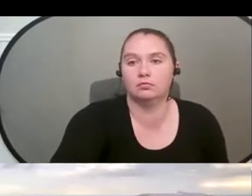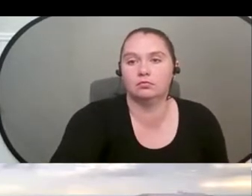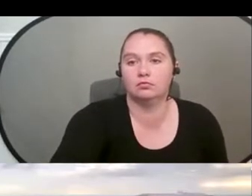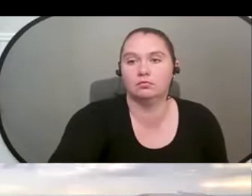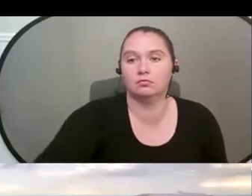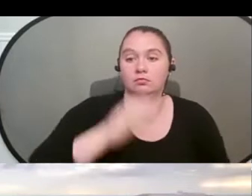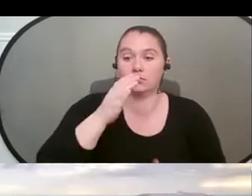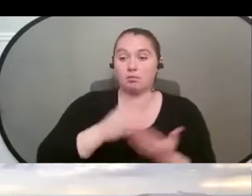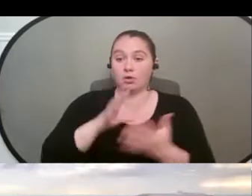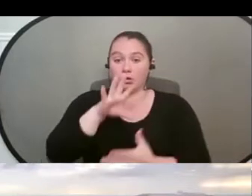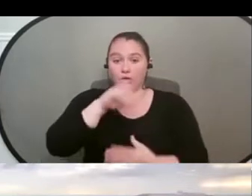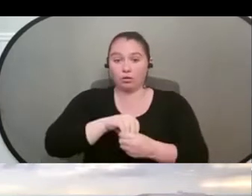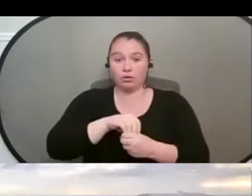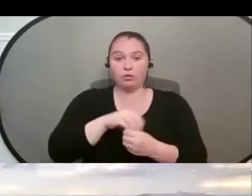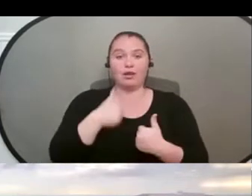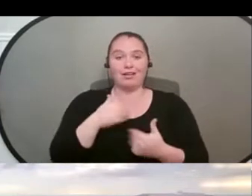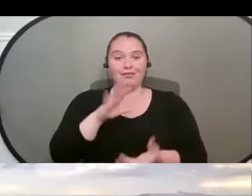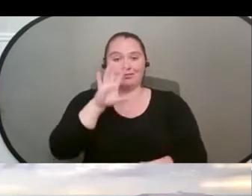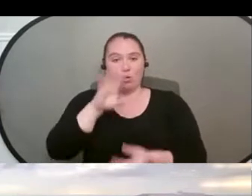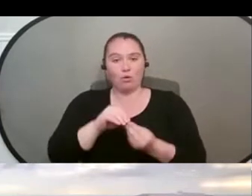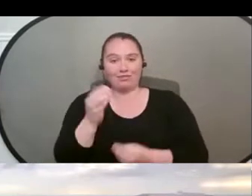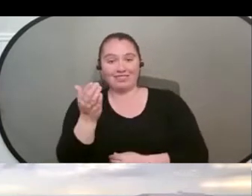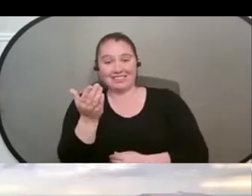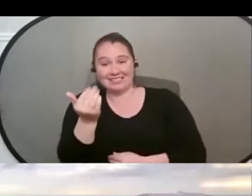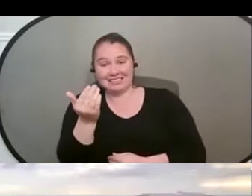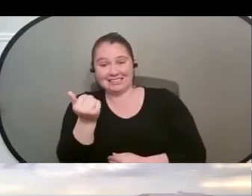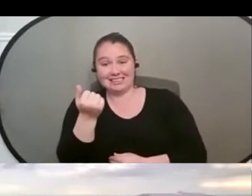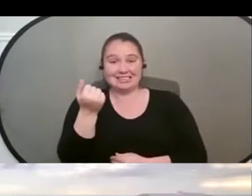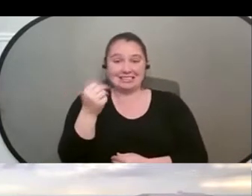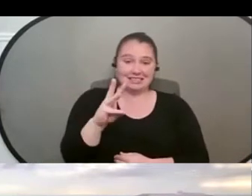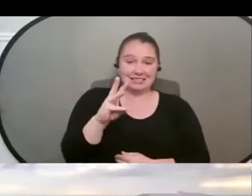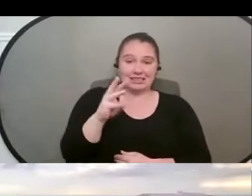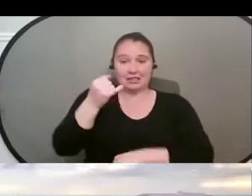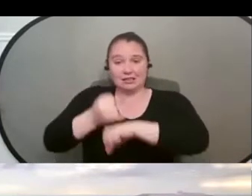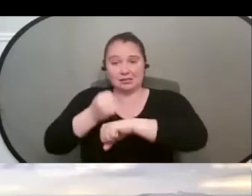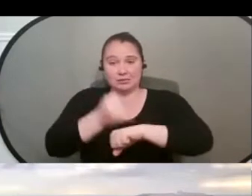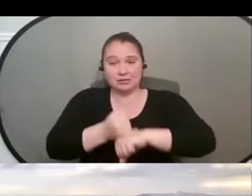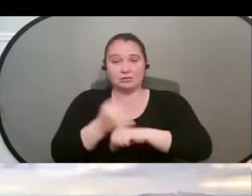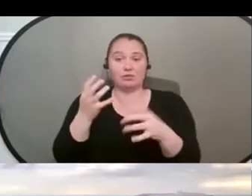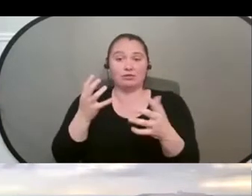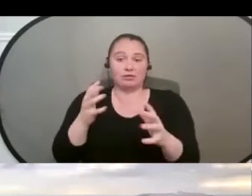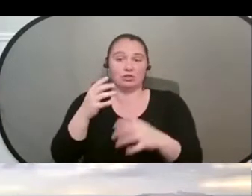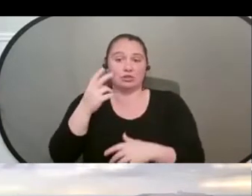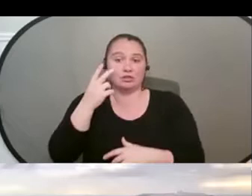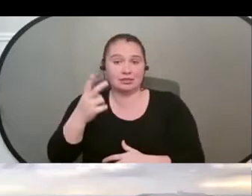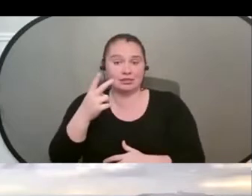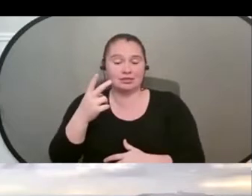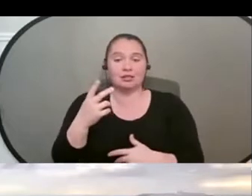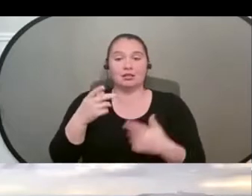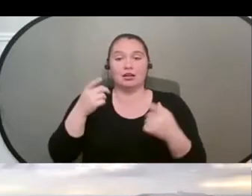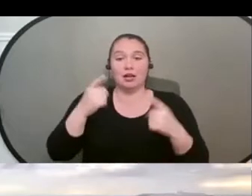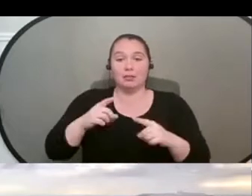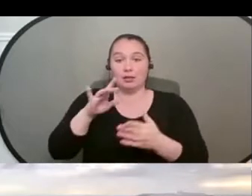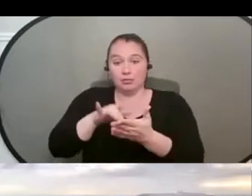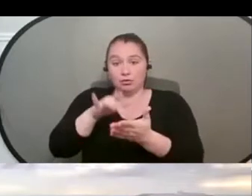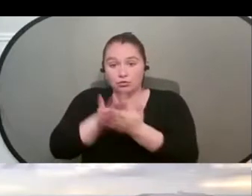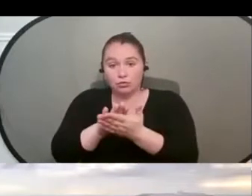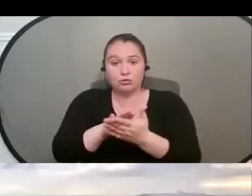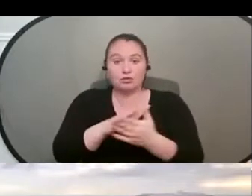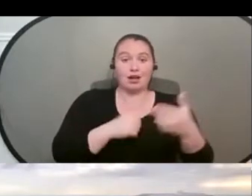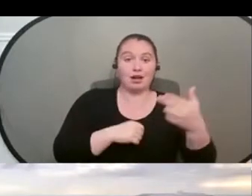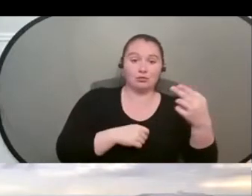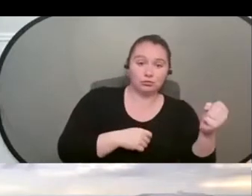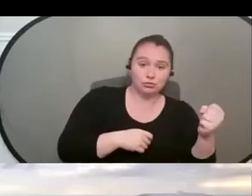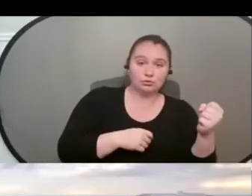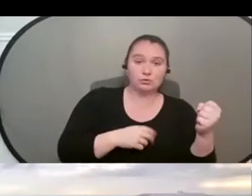15, 16 campuses. We've identified some big rocks, I'll say, with the middle schools, with the high schools as well. And ultimately, how